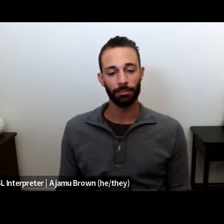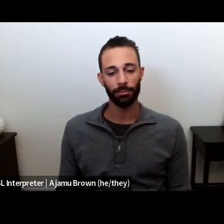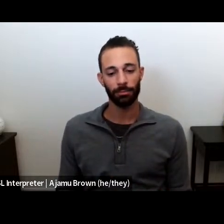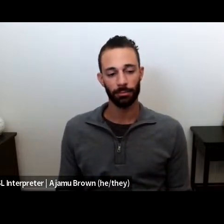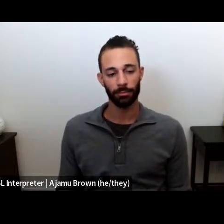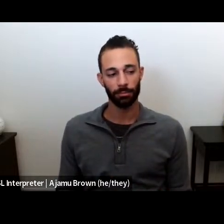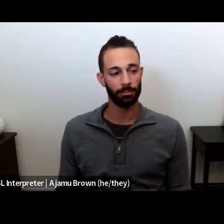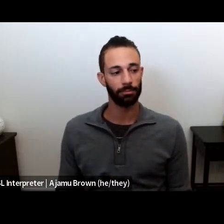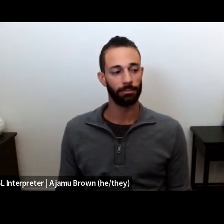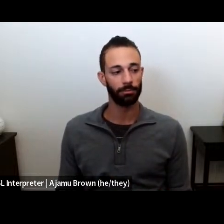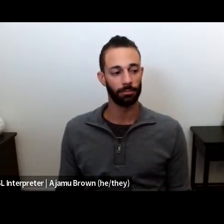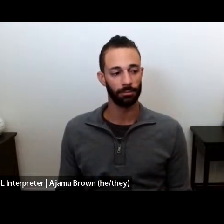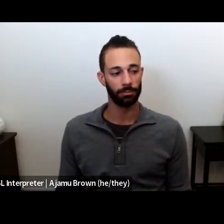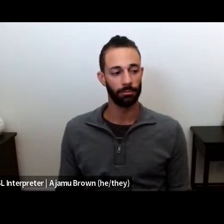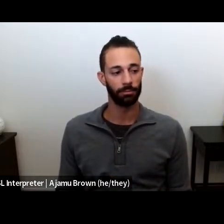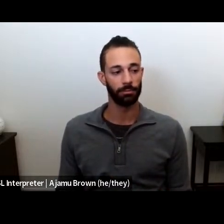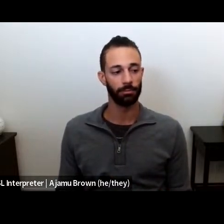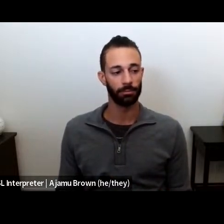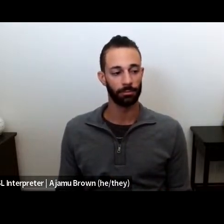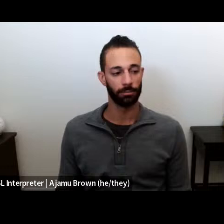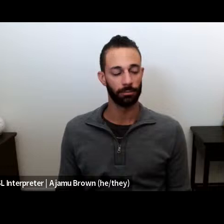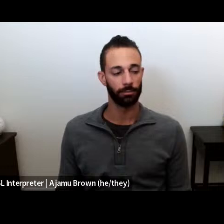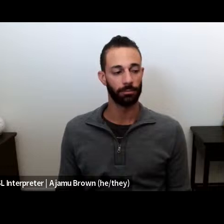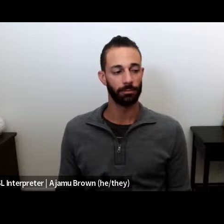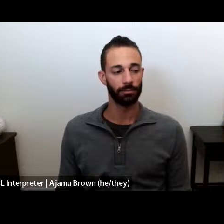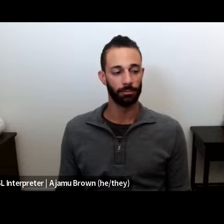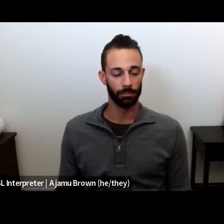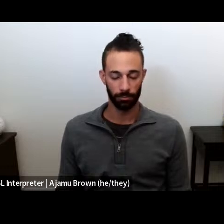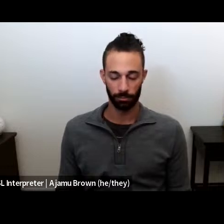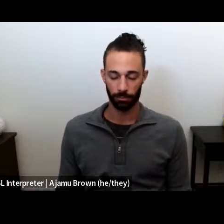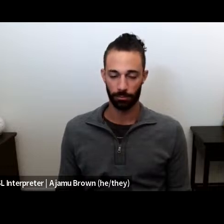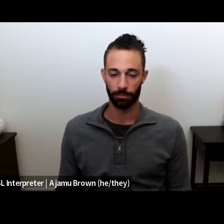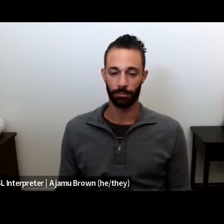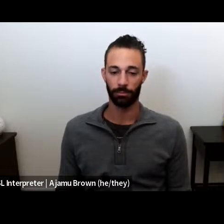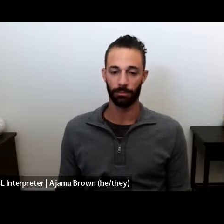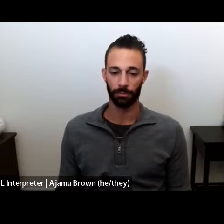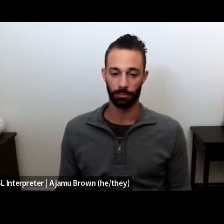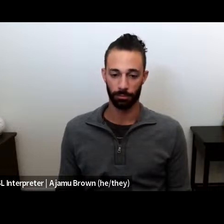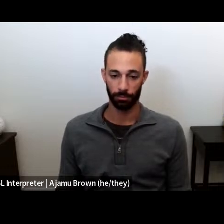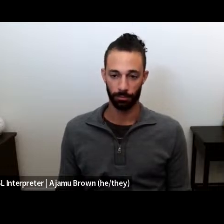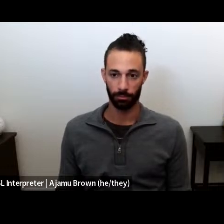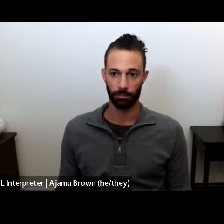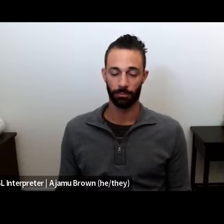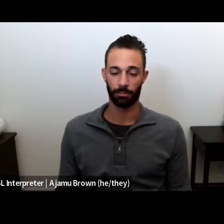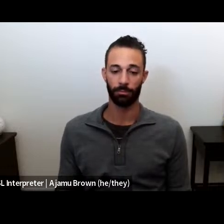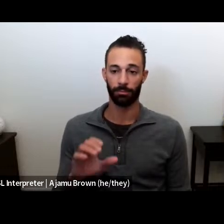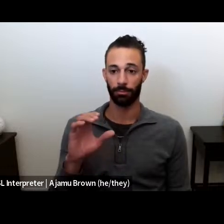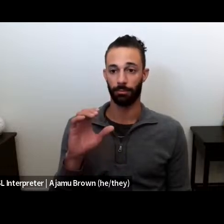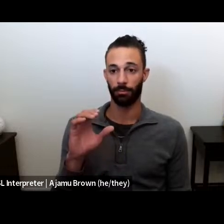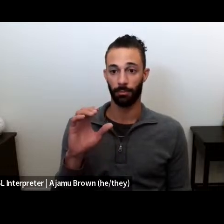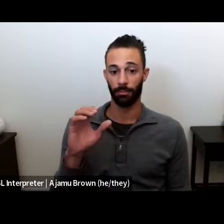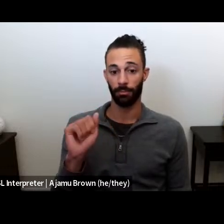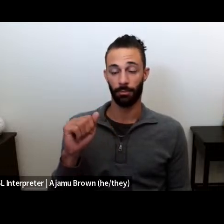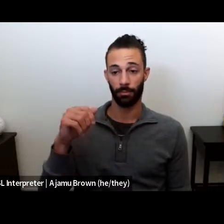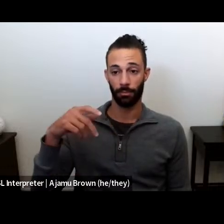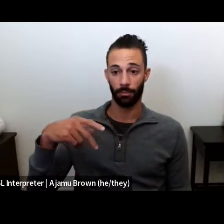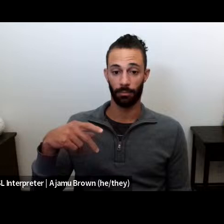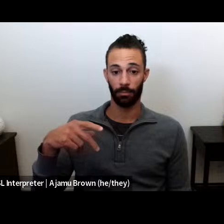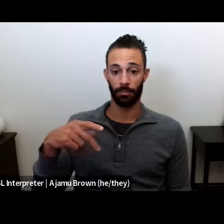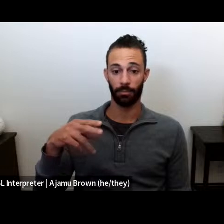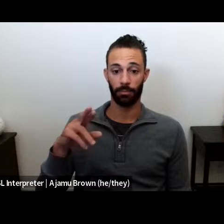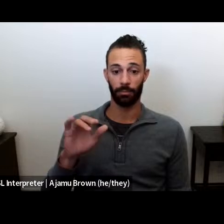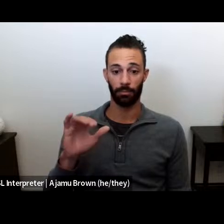Good. Good. All right, then, Capricorns. Where are my sea